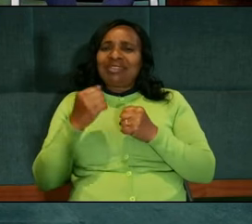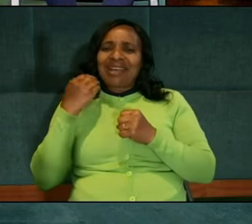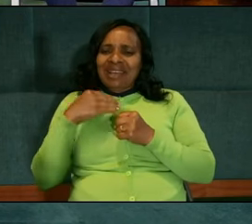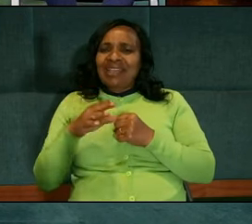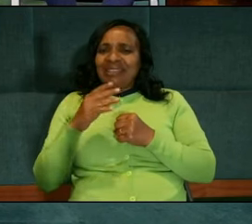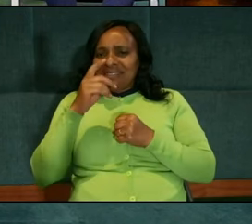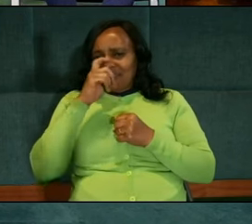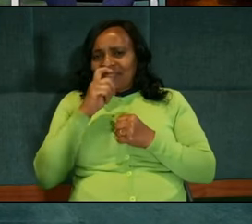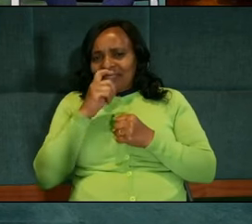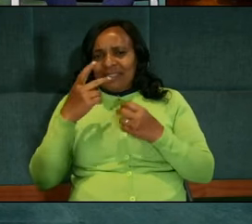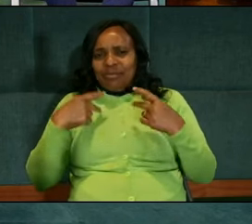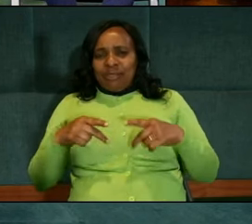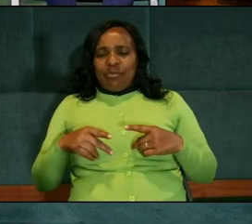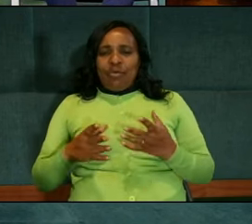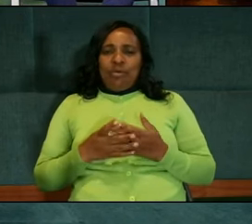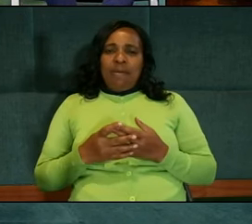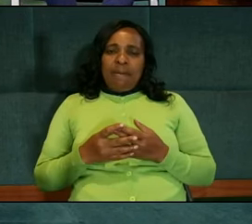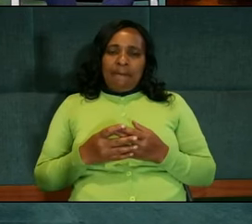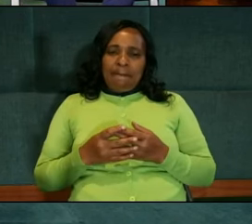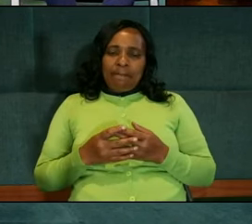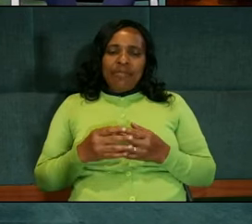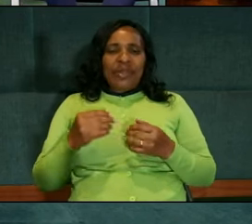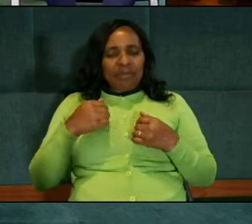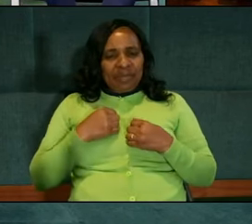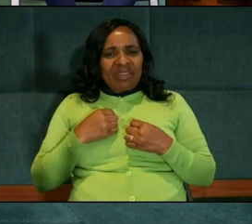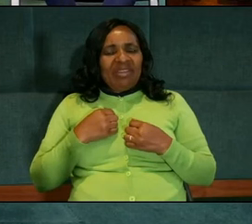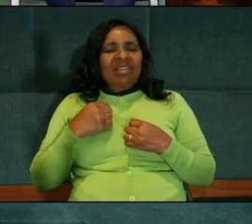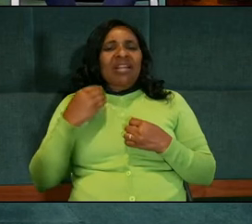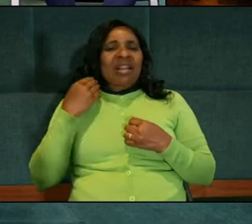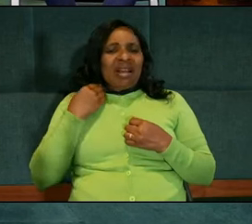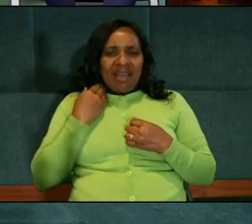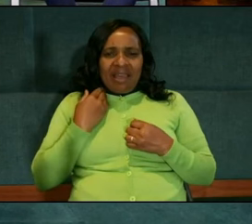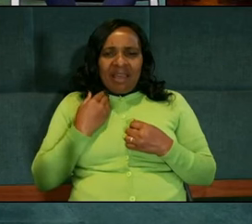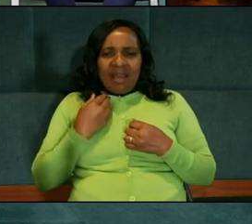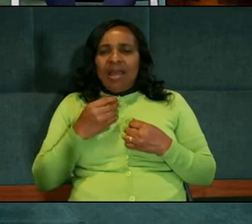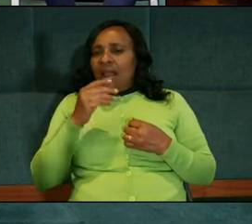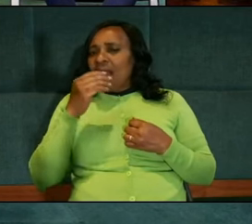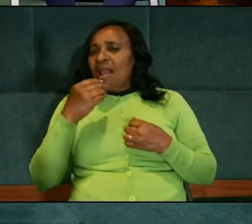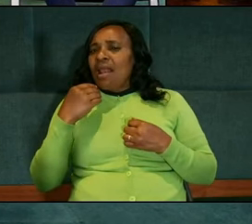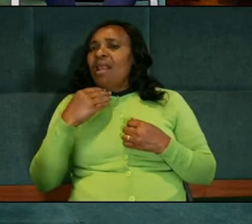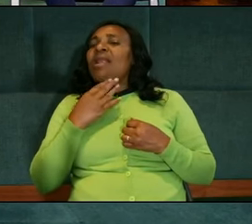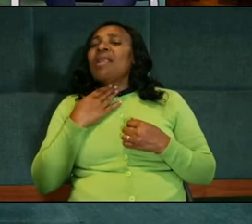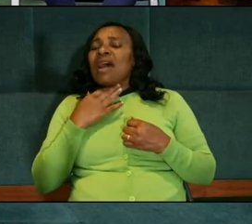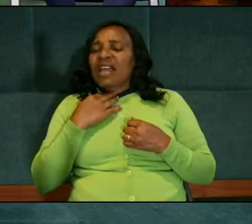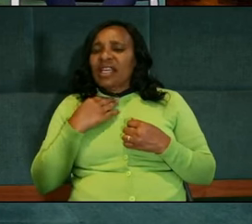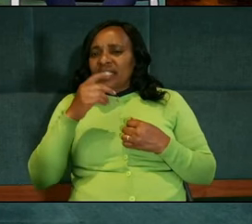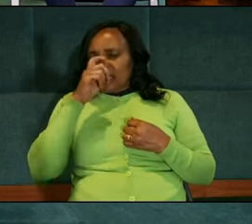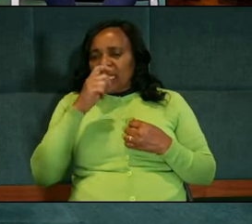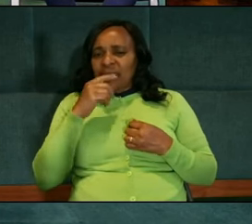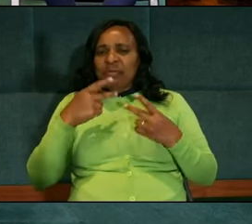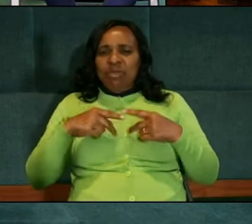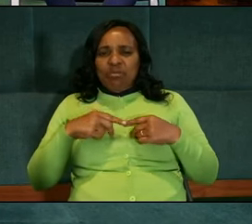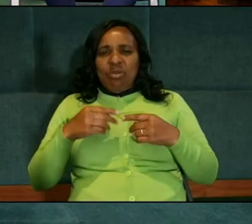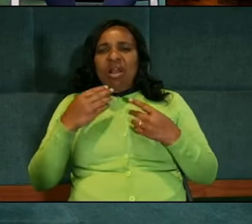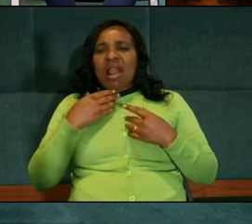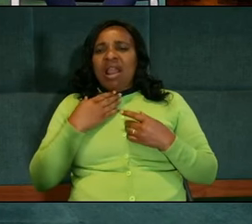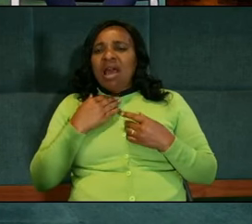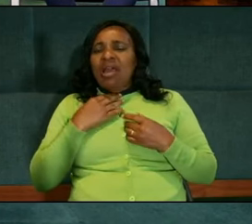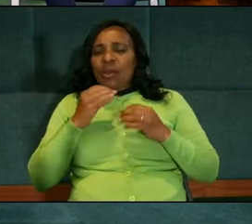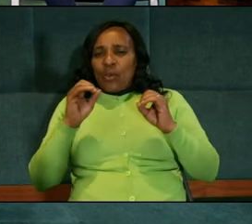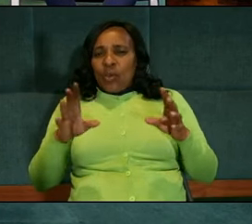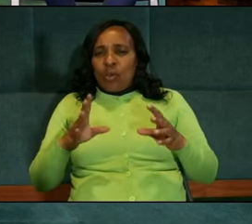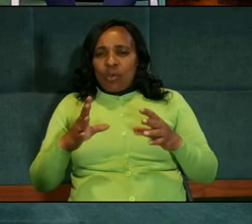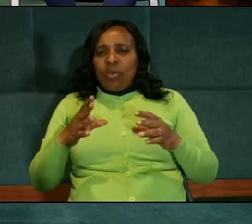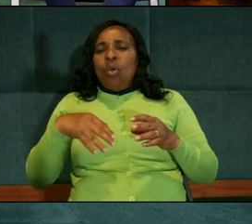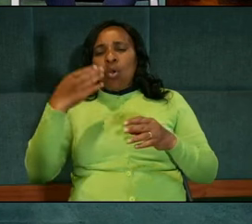In my words, I'd say I dislike jealous people because more often than not, you find that they're also capable of